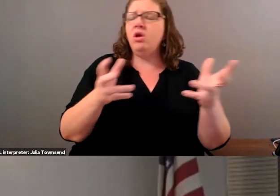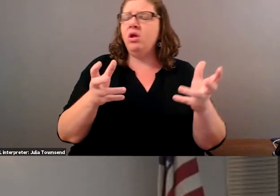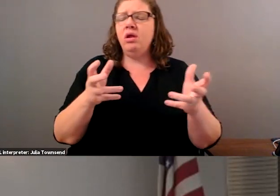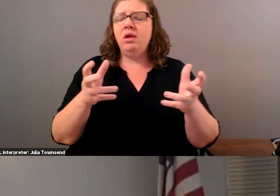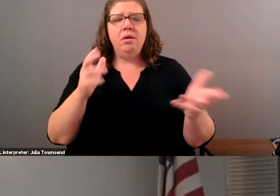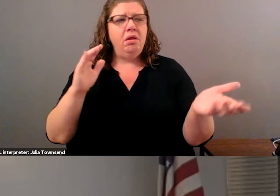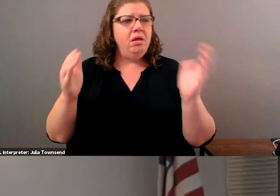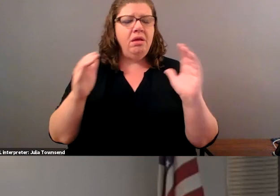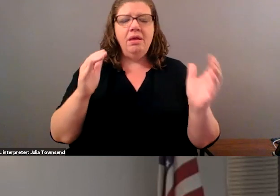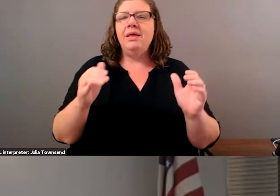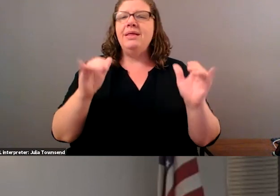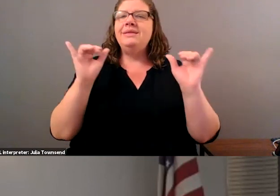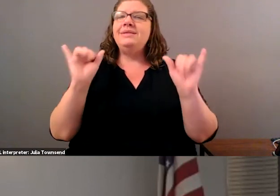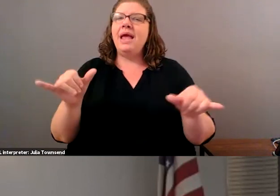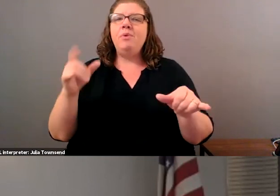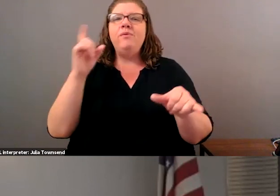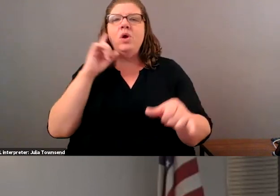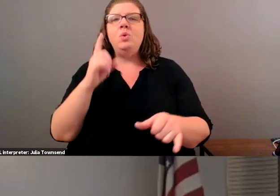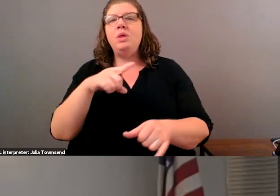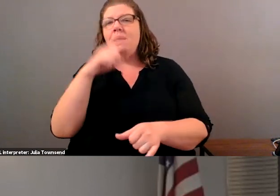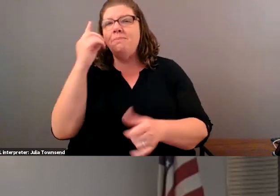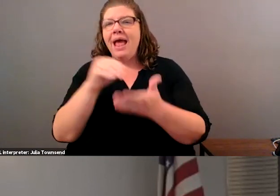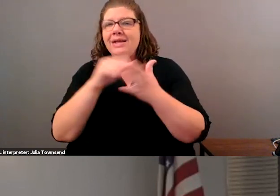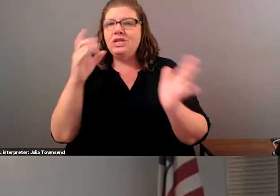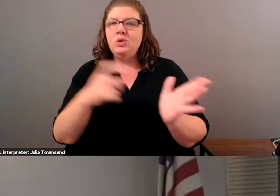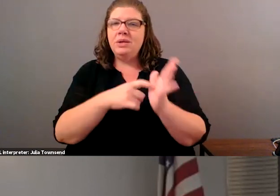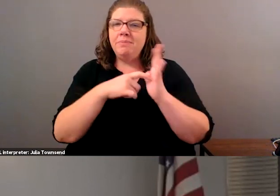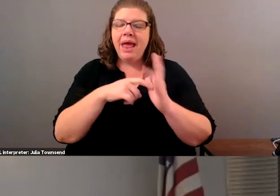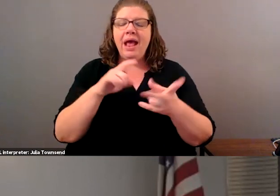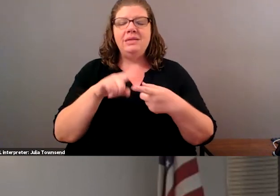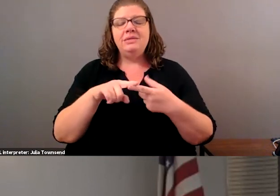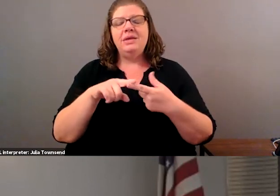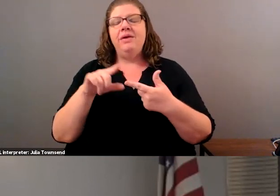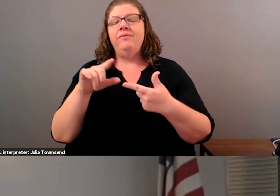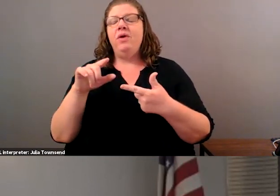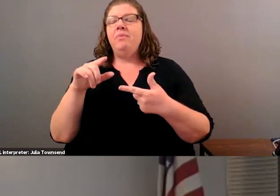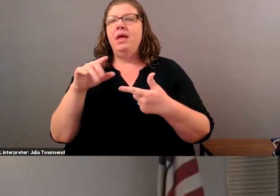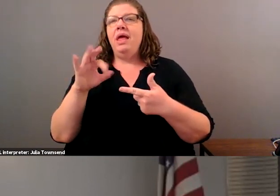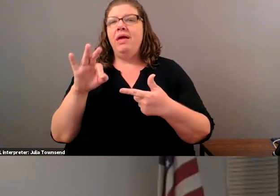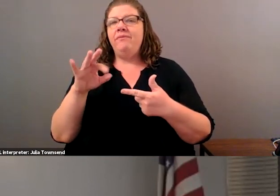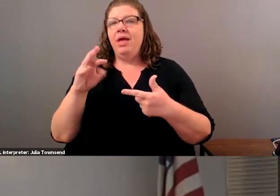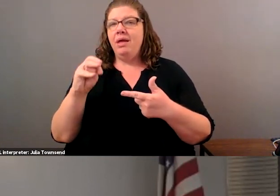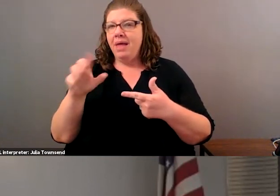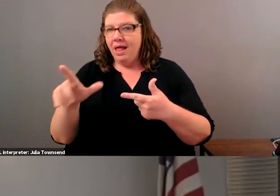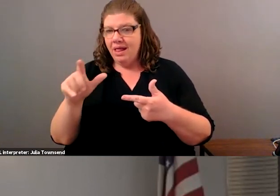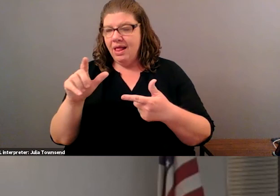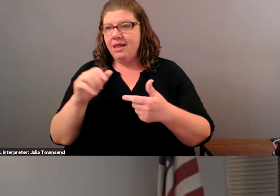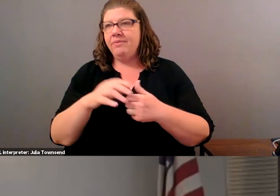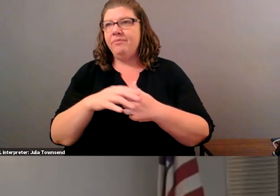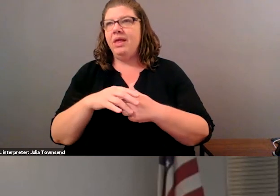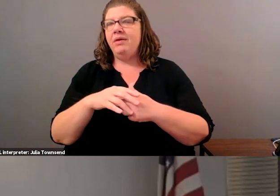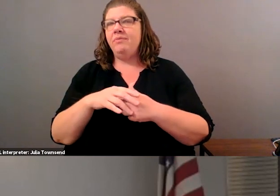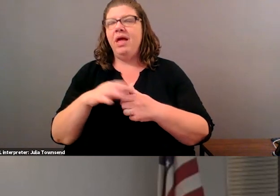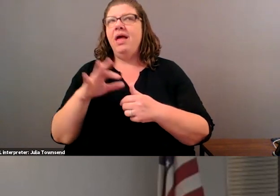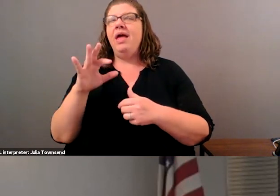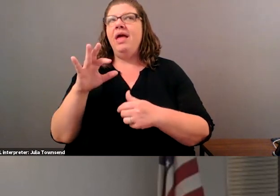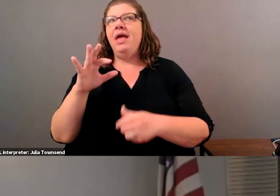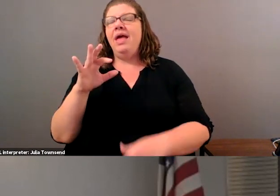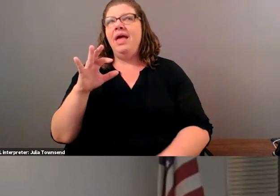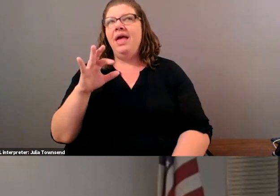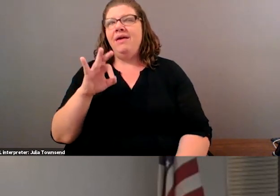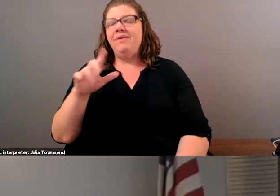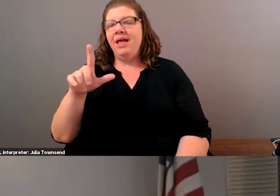student demands. That's what we've heard from FLA. That's what I've heard, for a long time